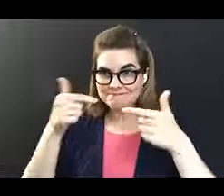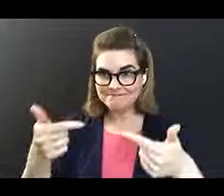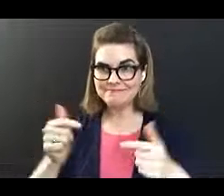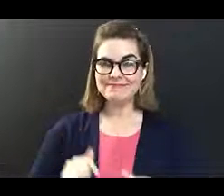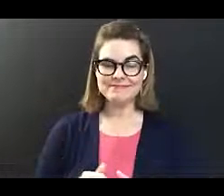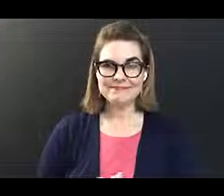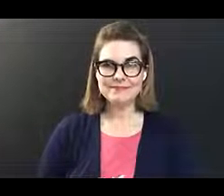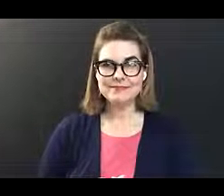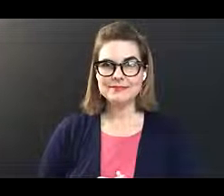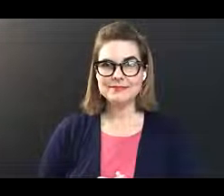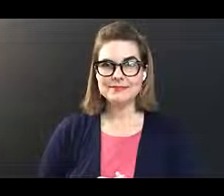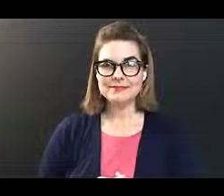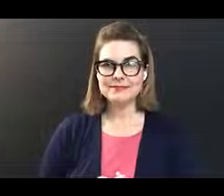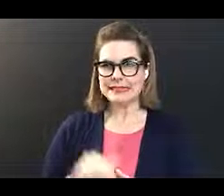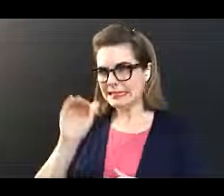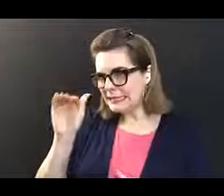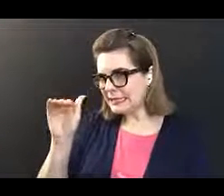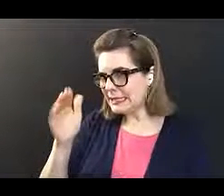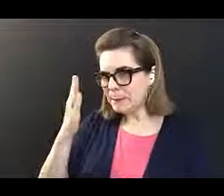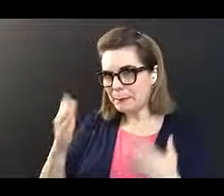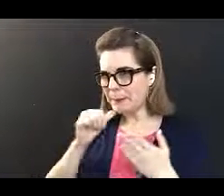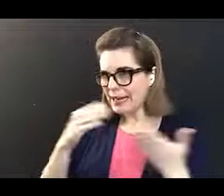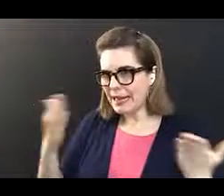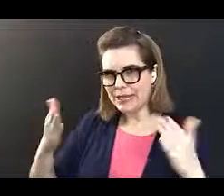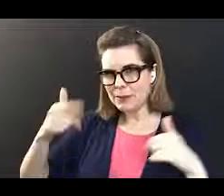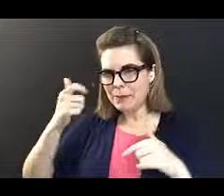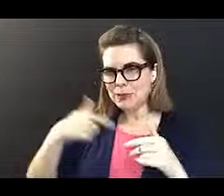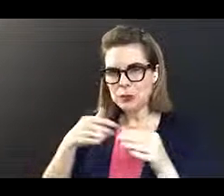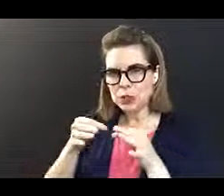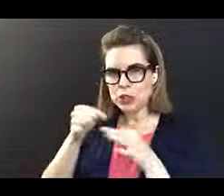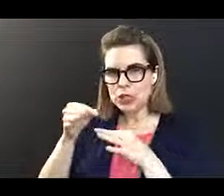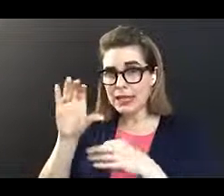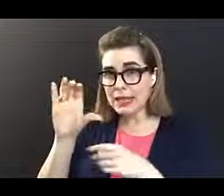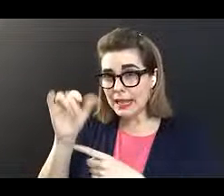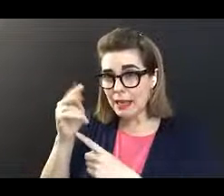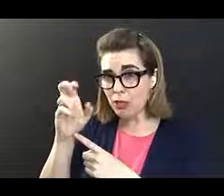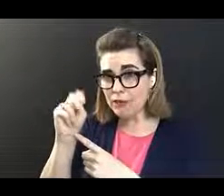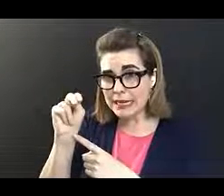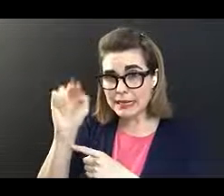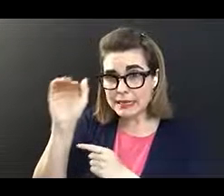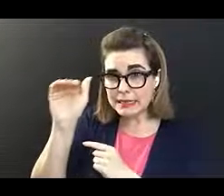They may not be here yet because we're ahead of schedule. Catherine, are you here?